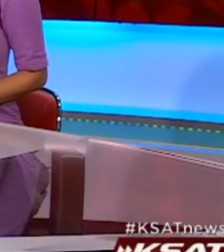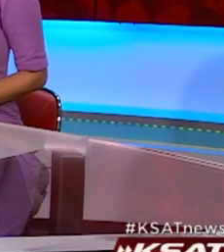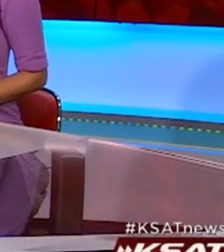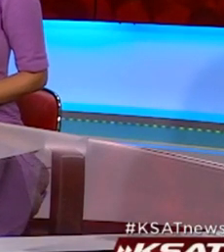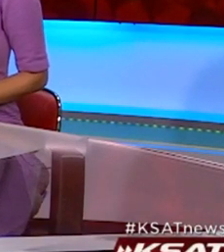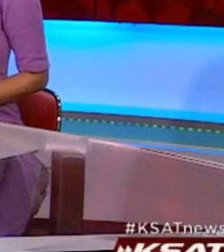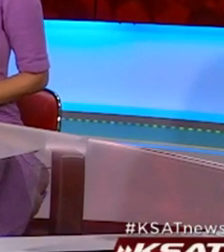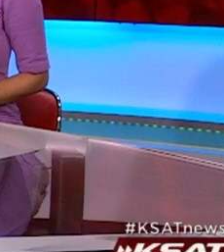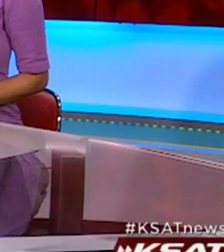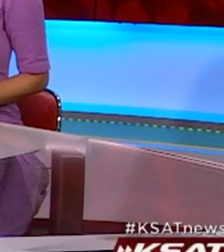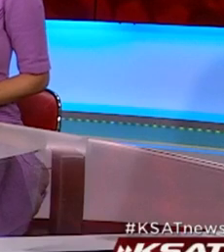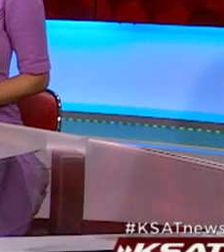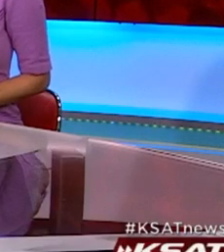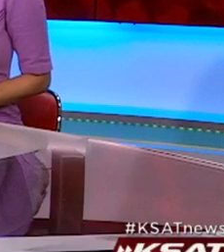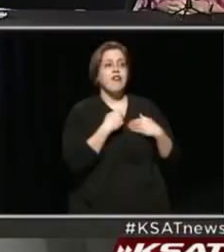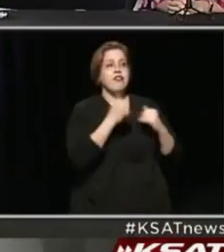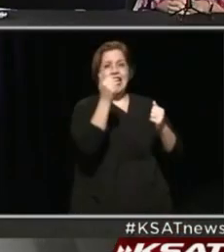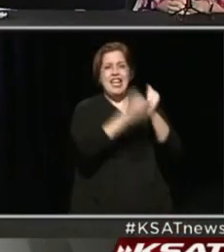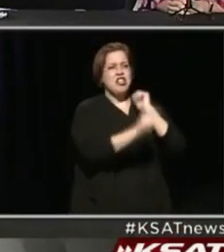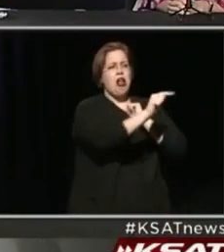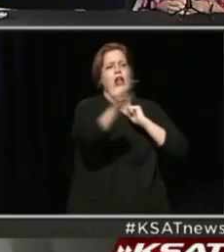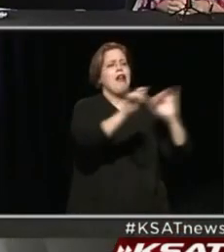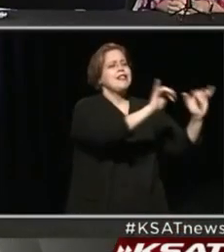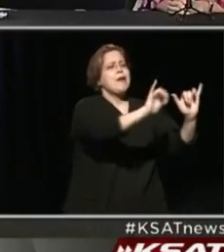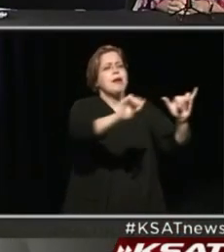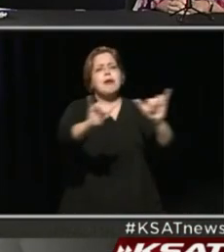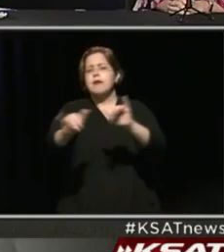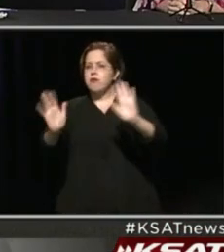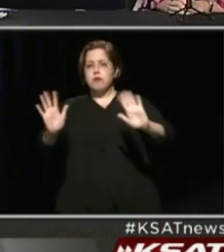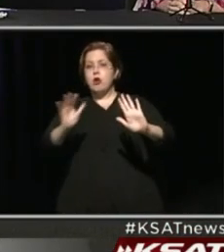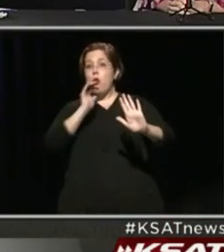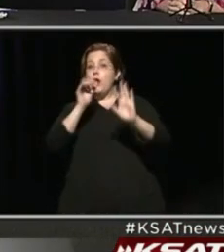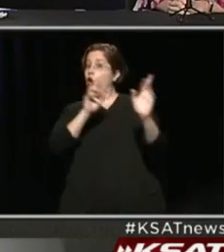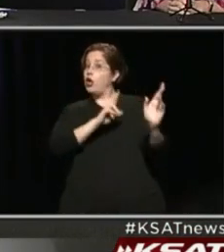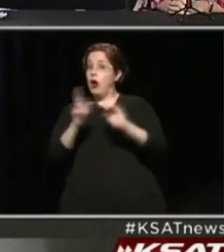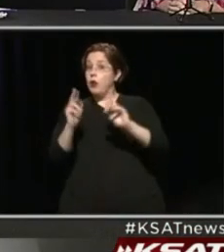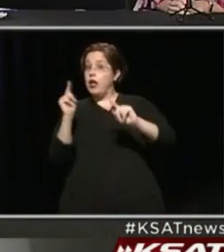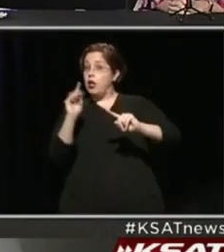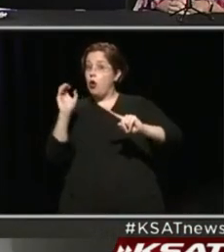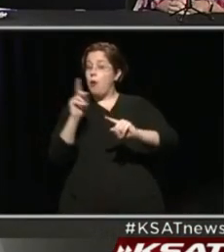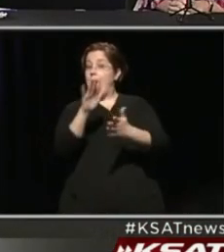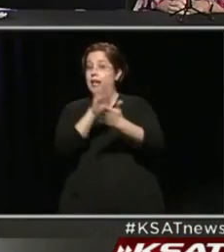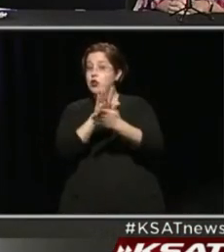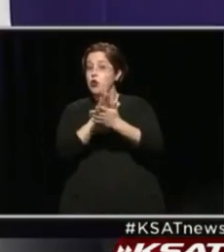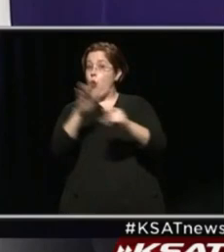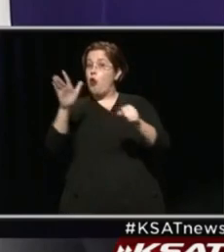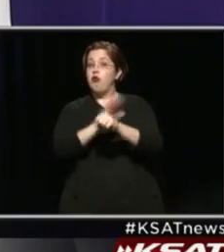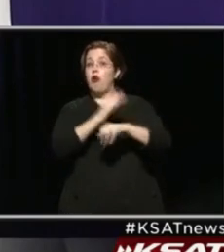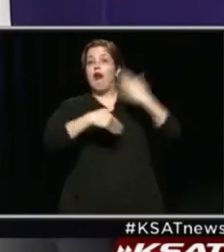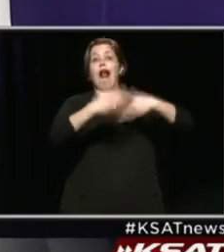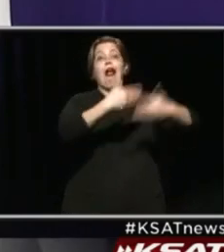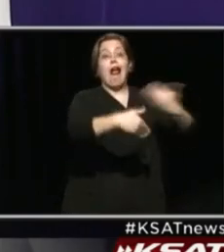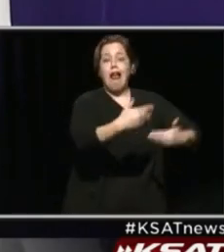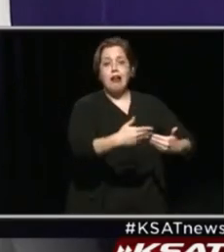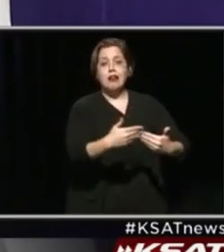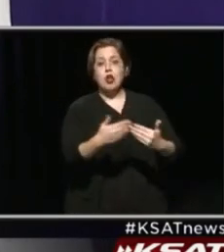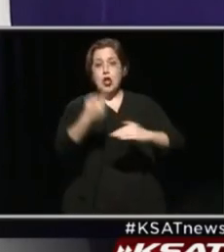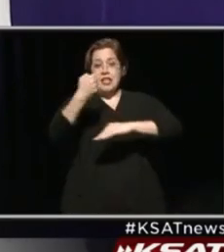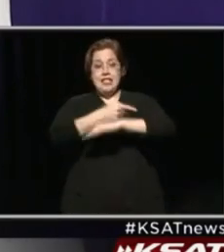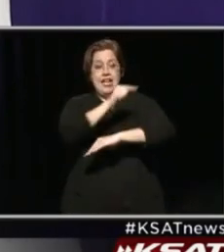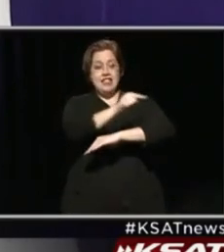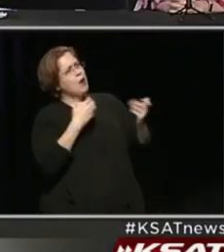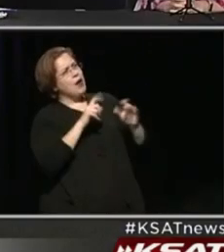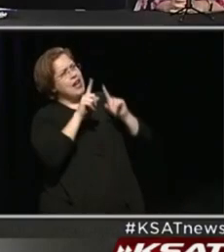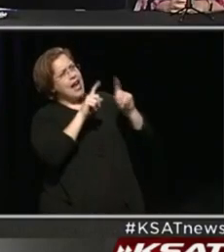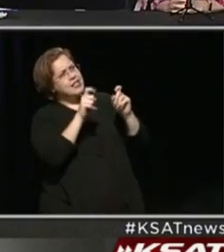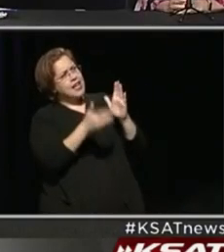COVID-19 cases continue to mount. We are not ready to come back to school full speed on the dates that they're scheduled